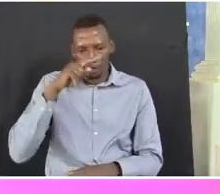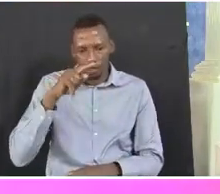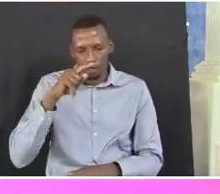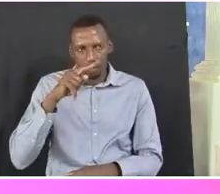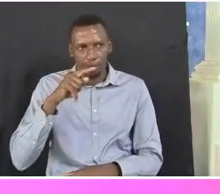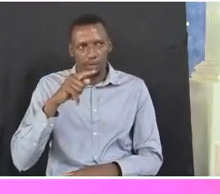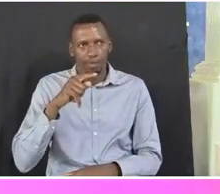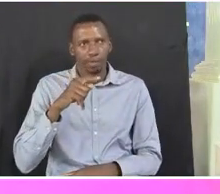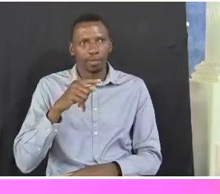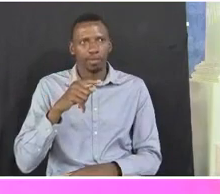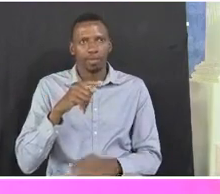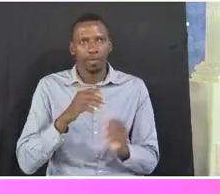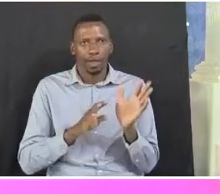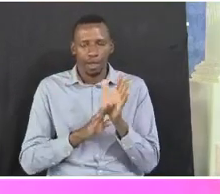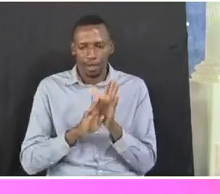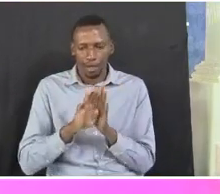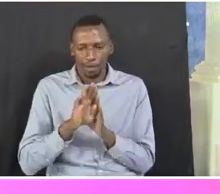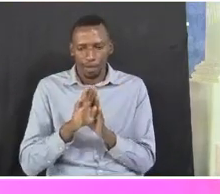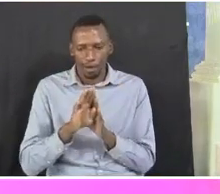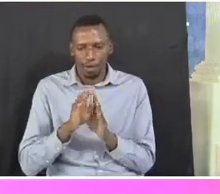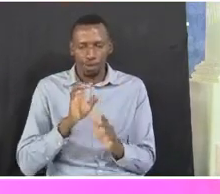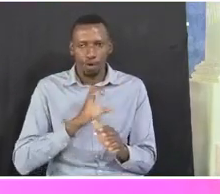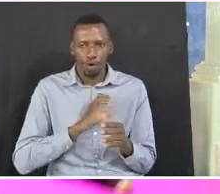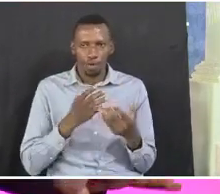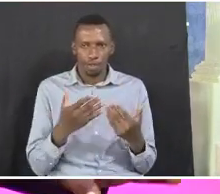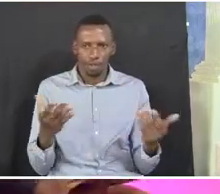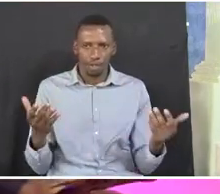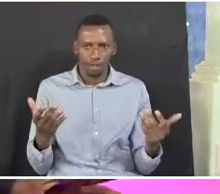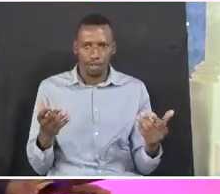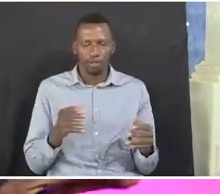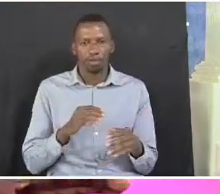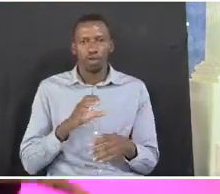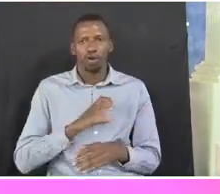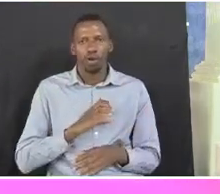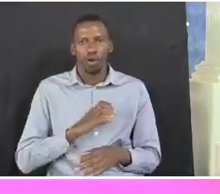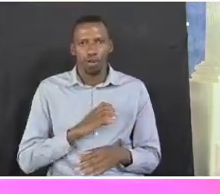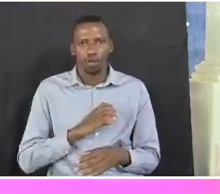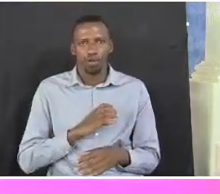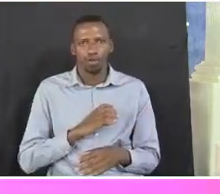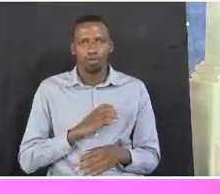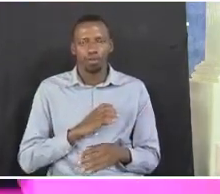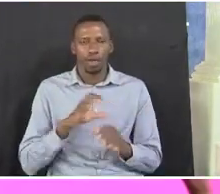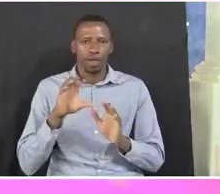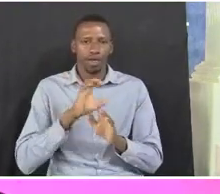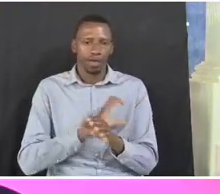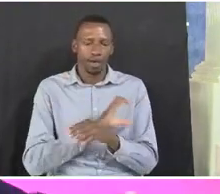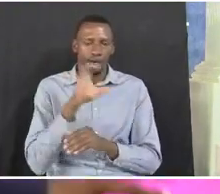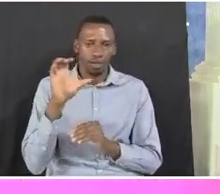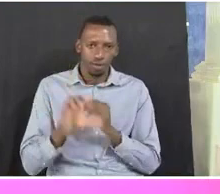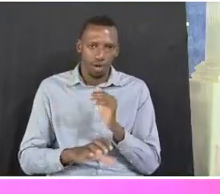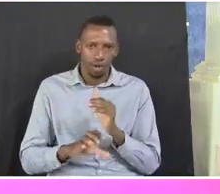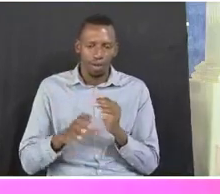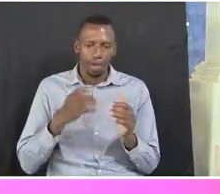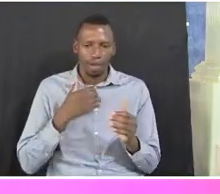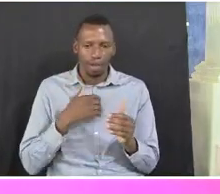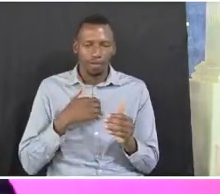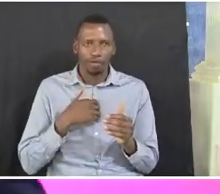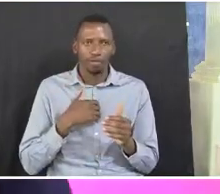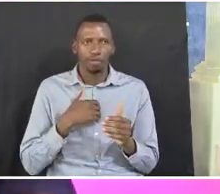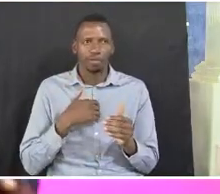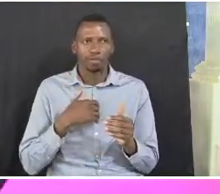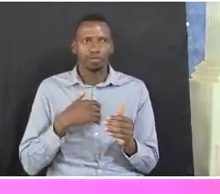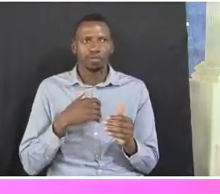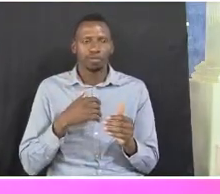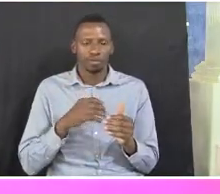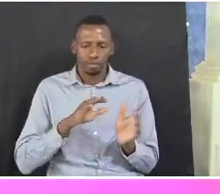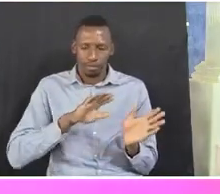developed our own things, our own curriculums, and we have put aside all that God